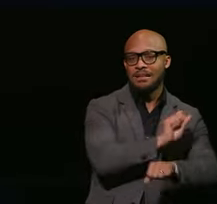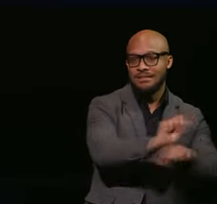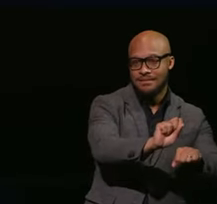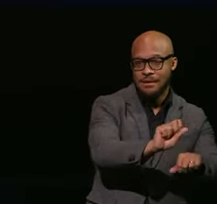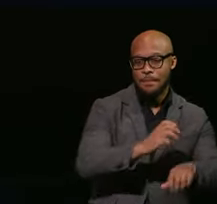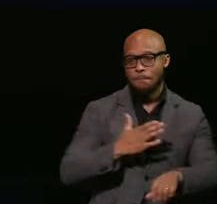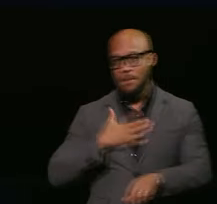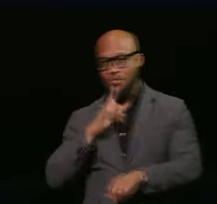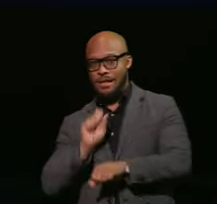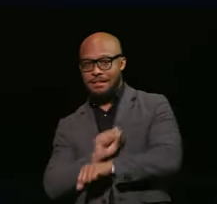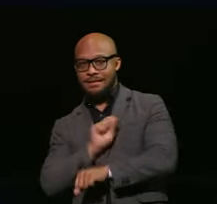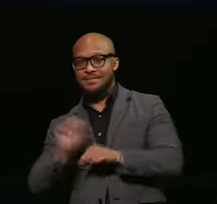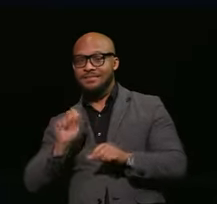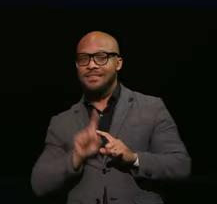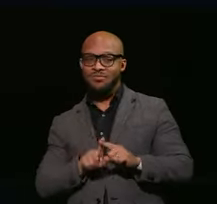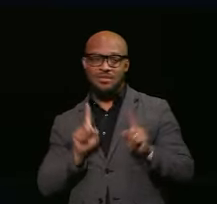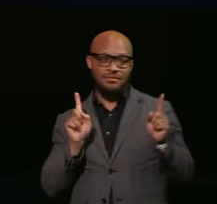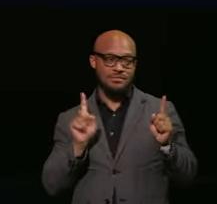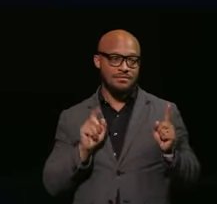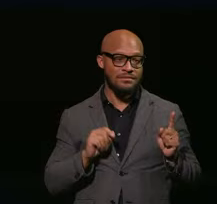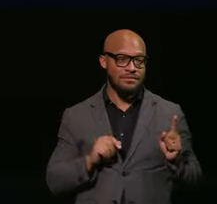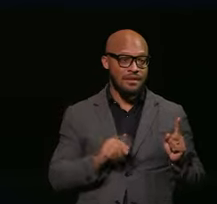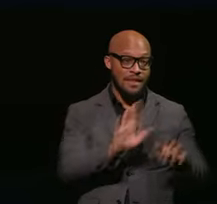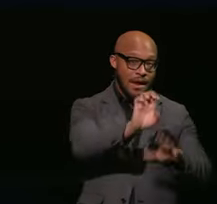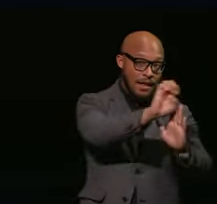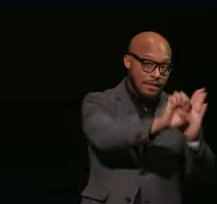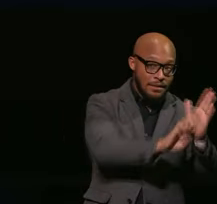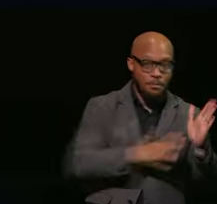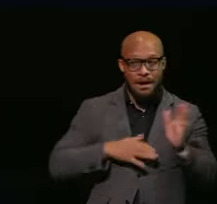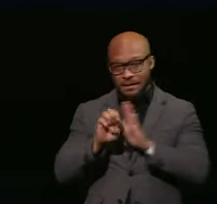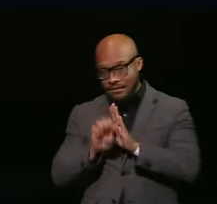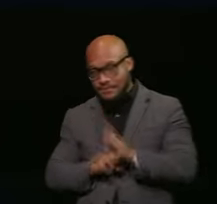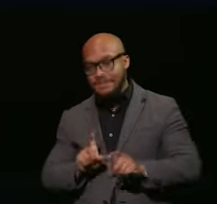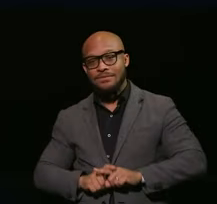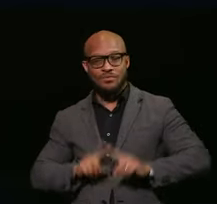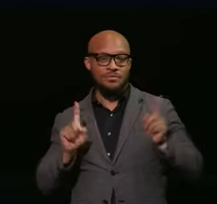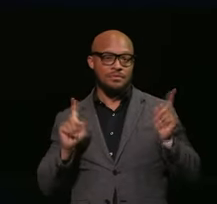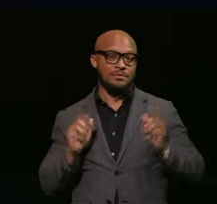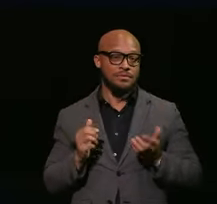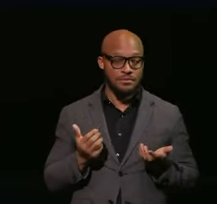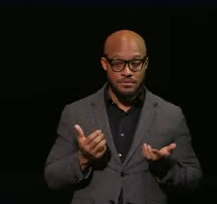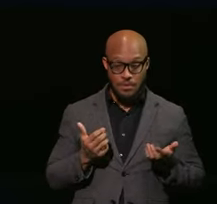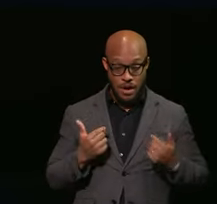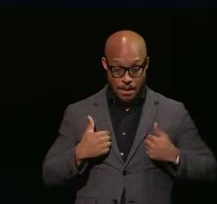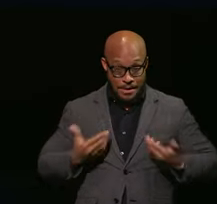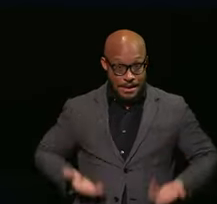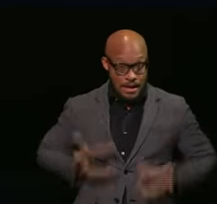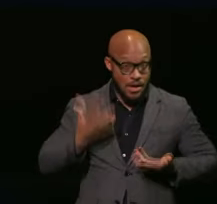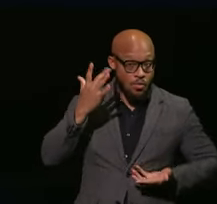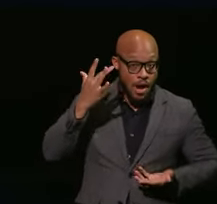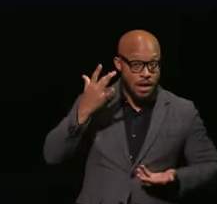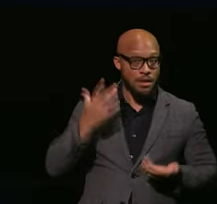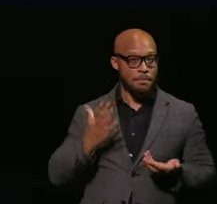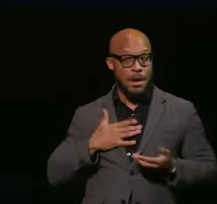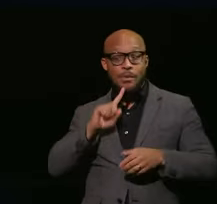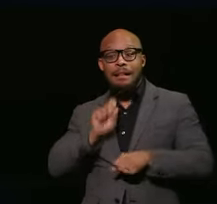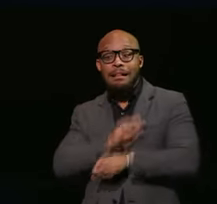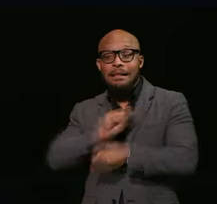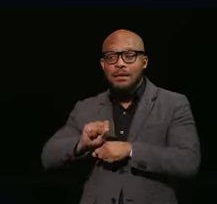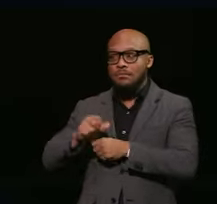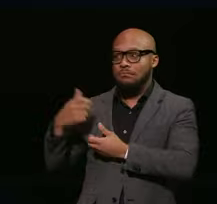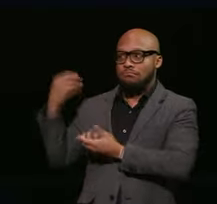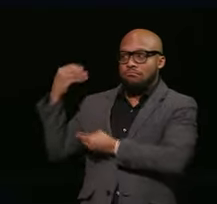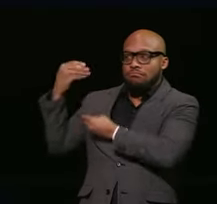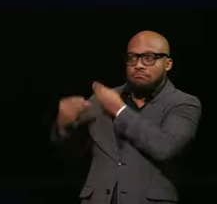my reality, and I've been shaped by forces that are completely beyond my control. So has everyone else on the planet.